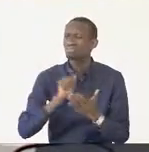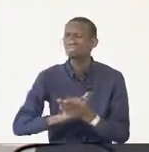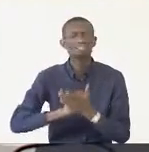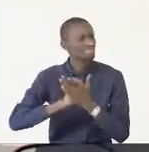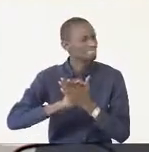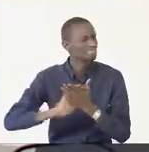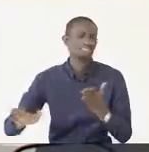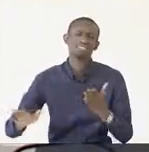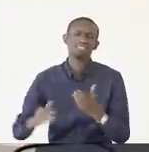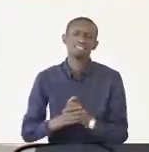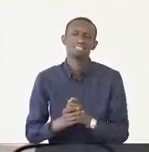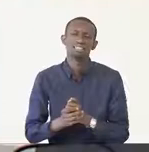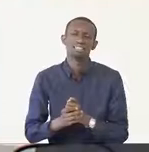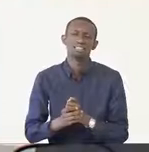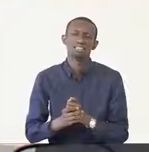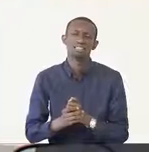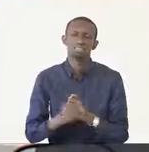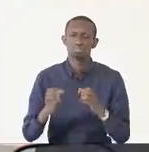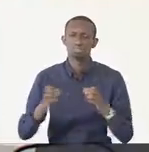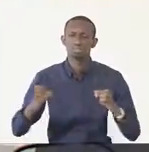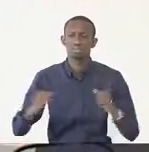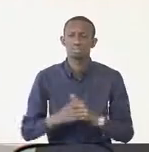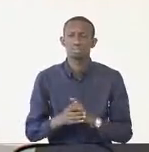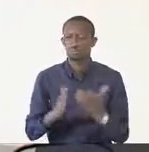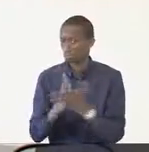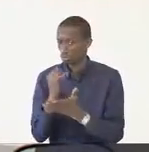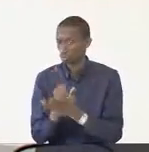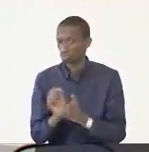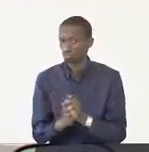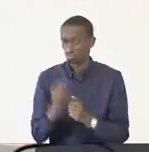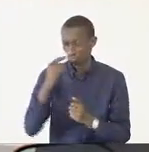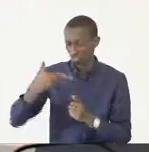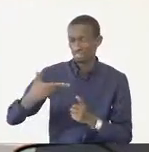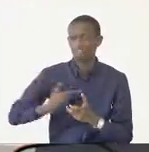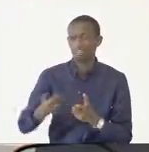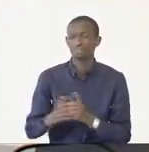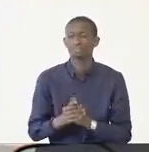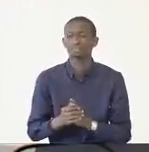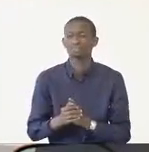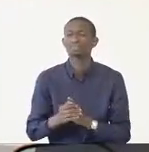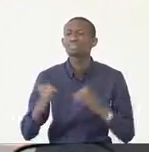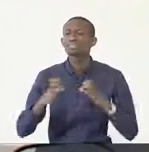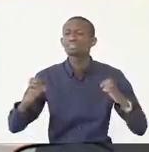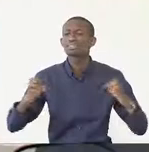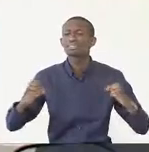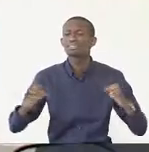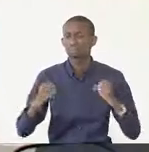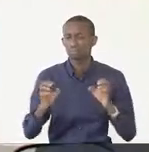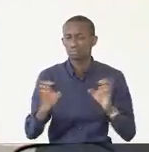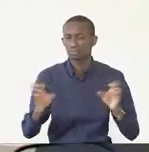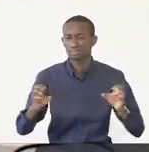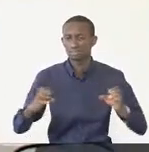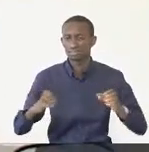because what we have, the elastic collision is an ideal collision. Do you